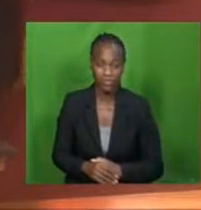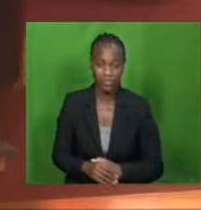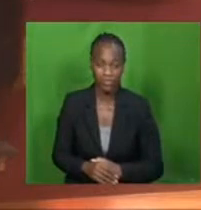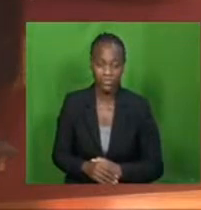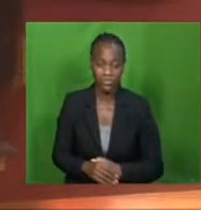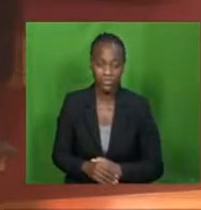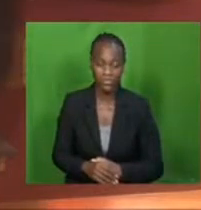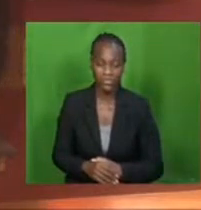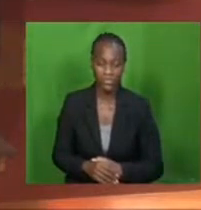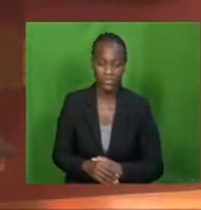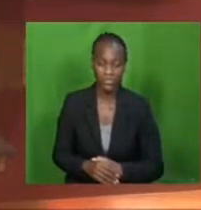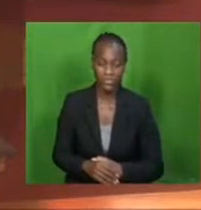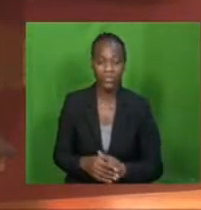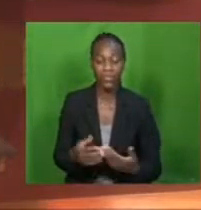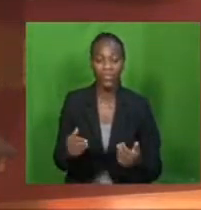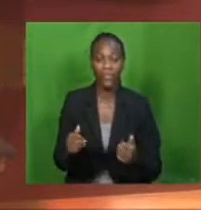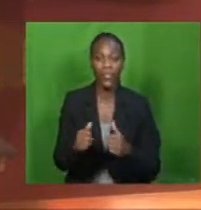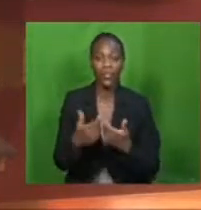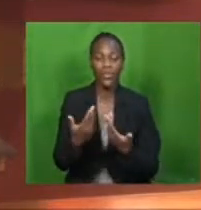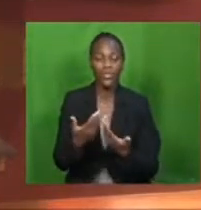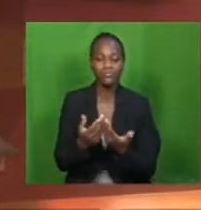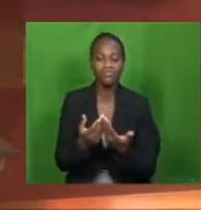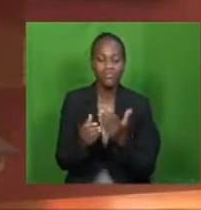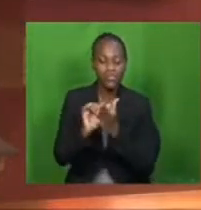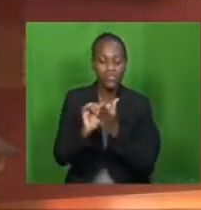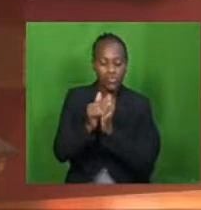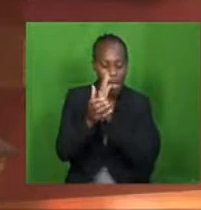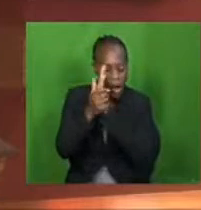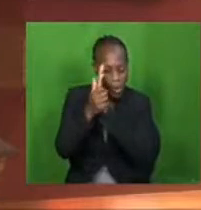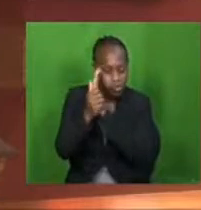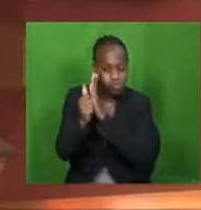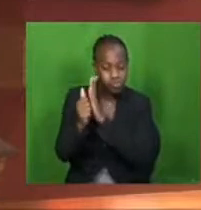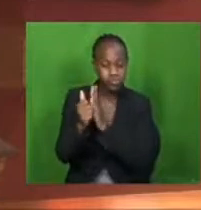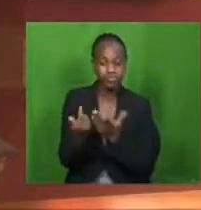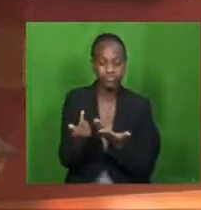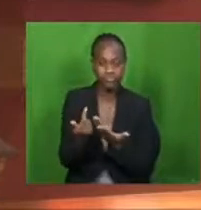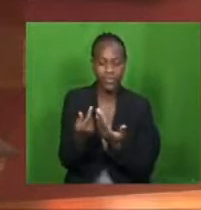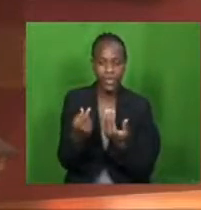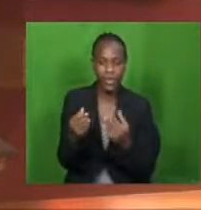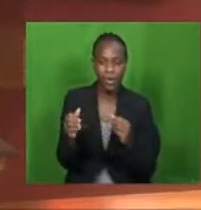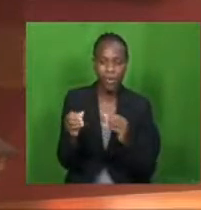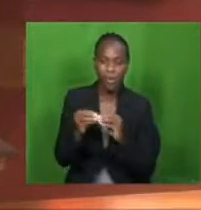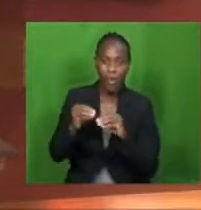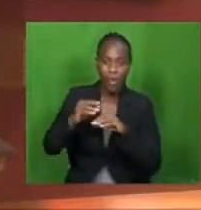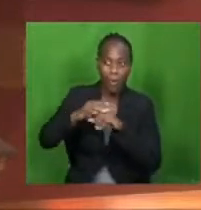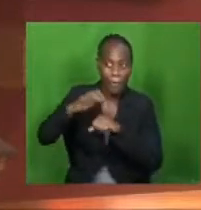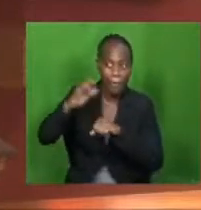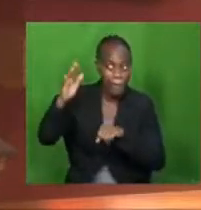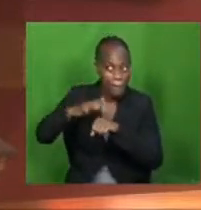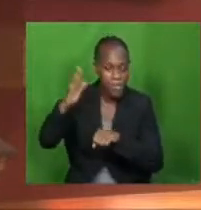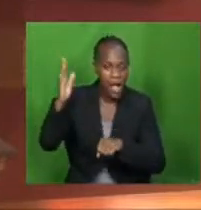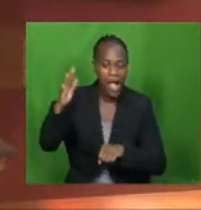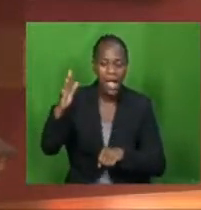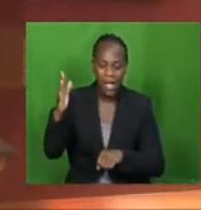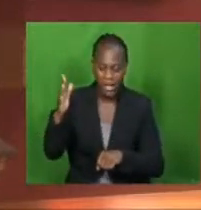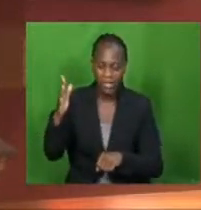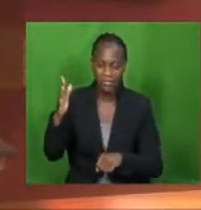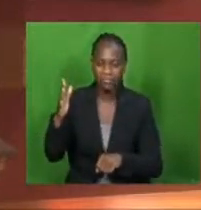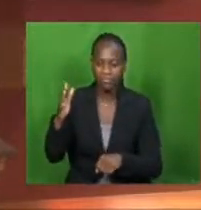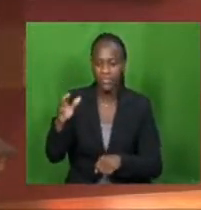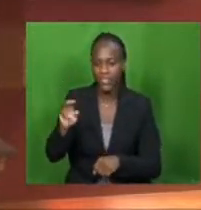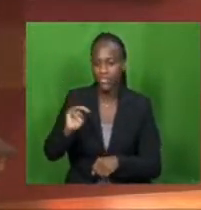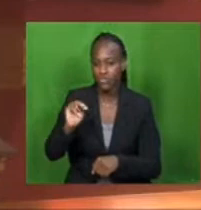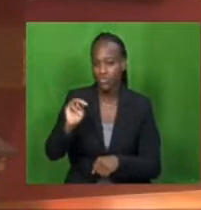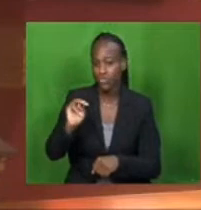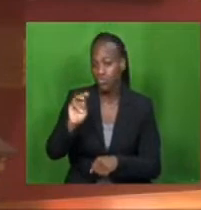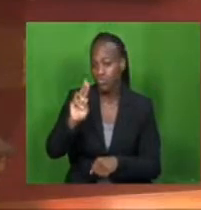tipping point. According to the experts, greenhouse gas emissions are at their highest levels in 2 million